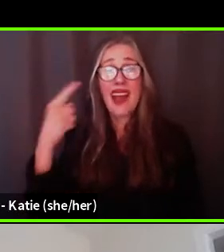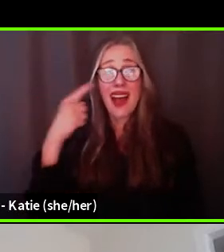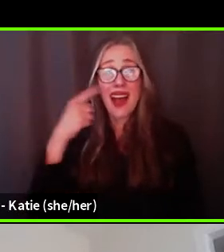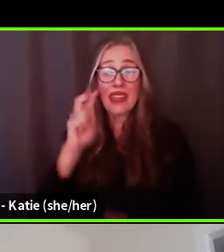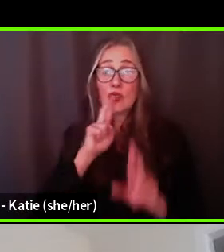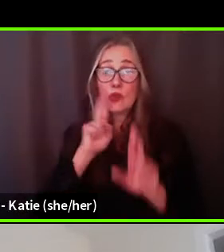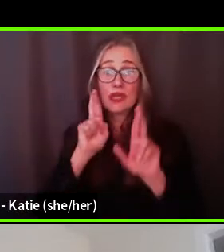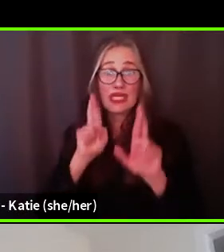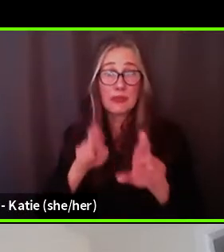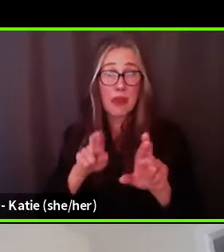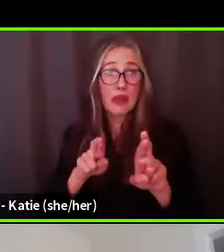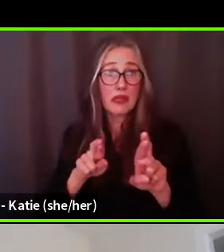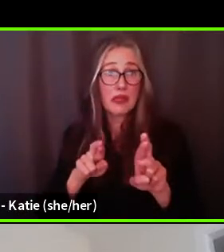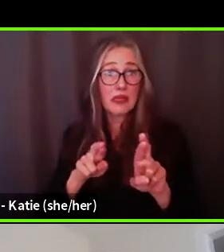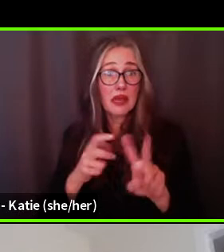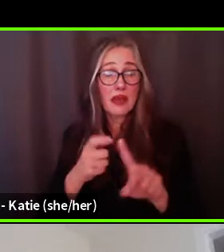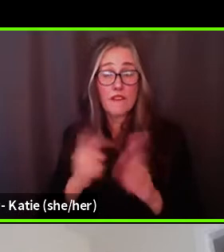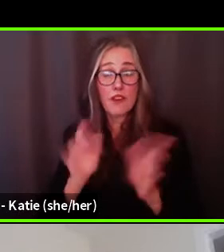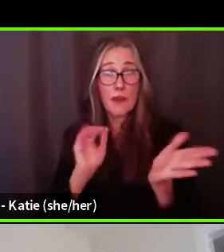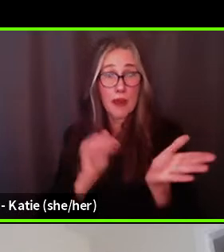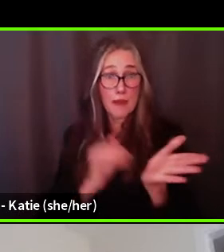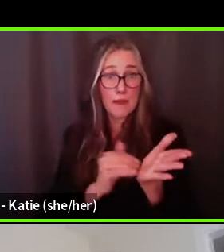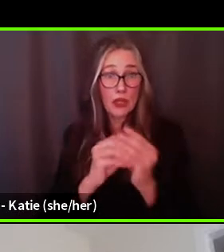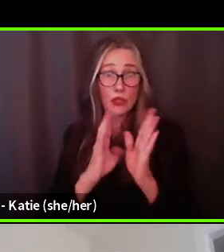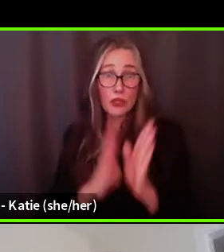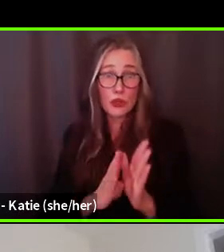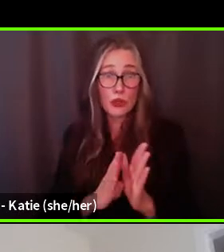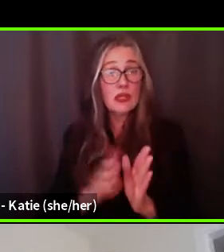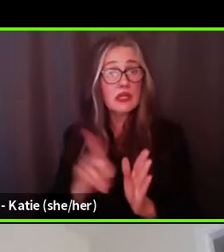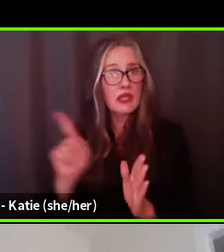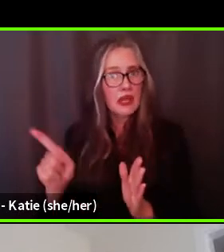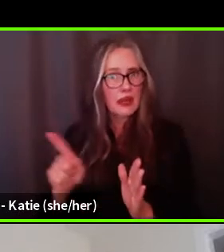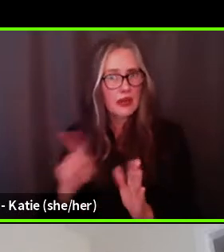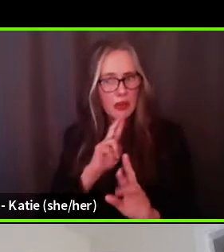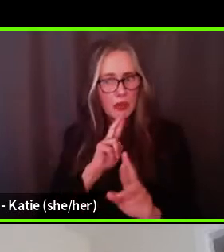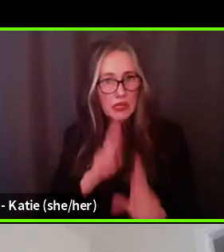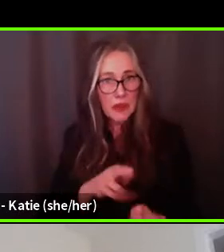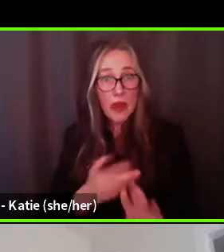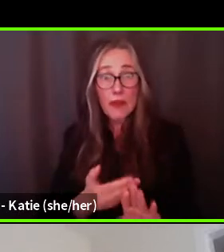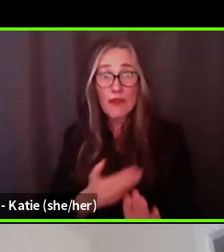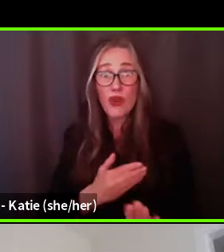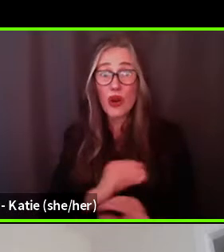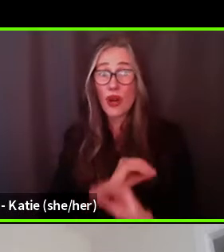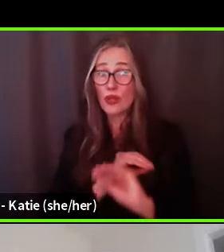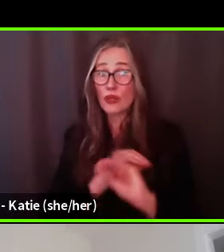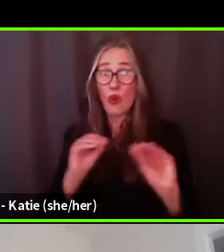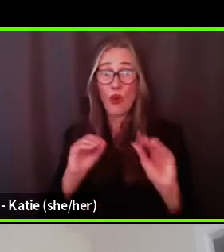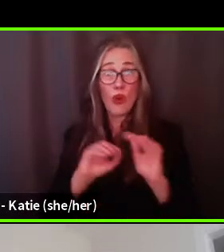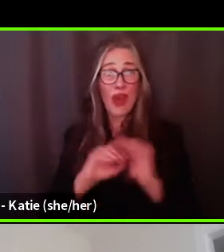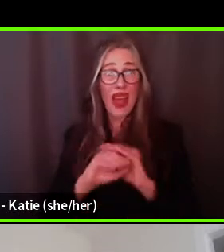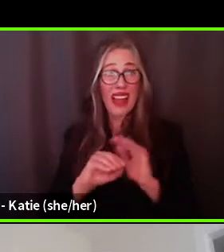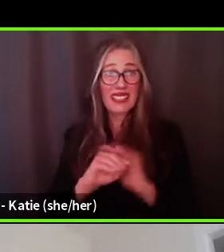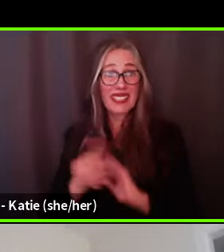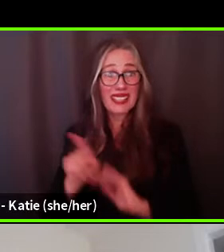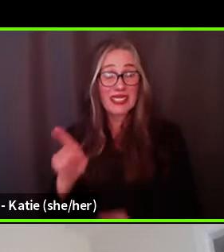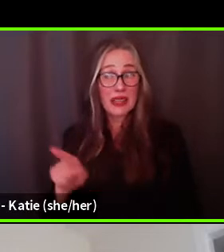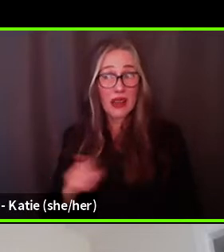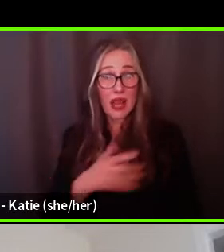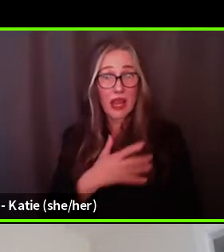particular from medical students um who have not really had access to this kind of